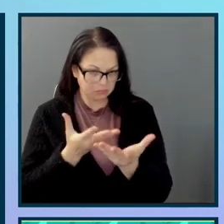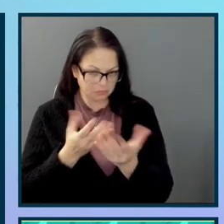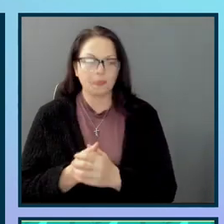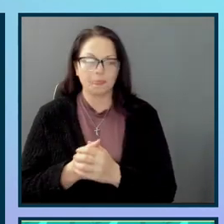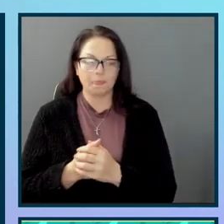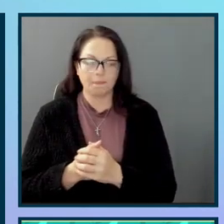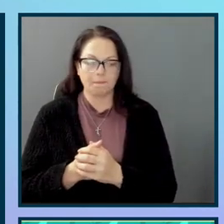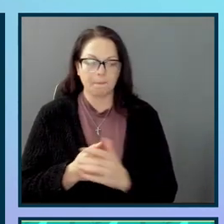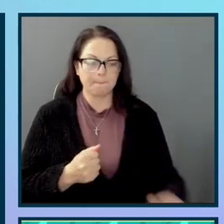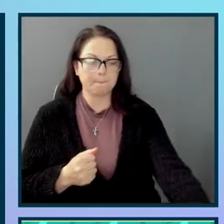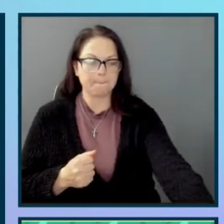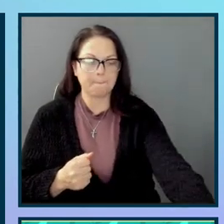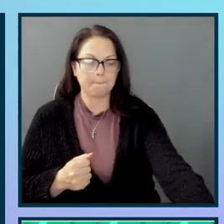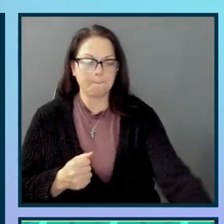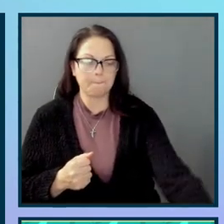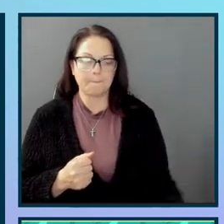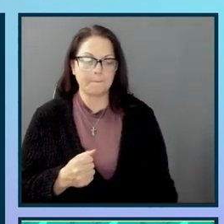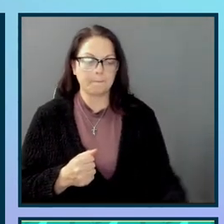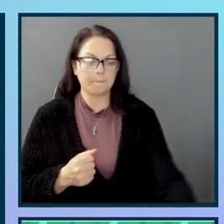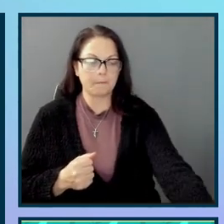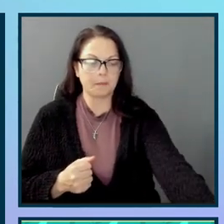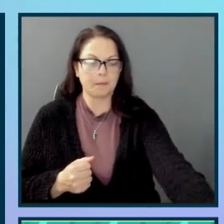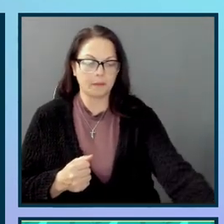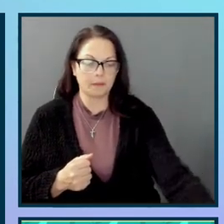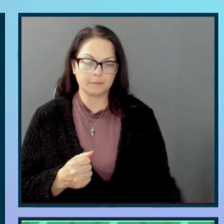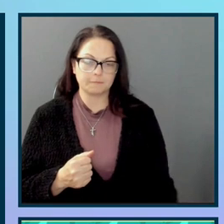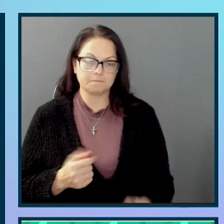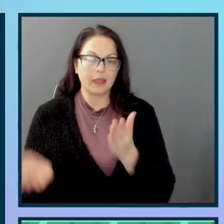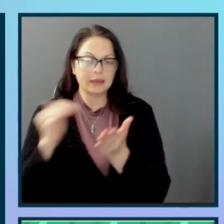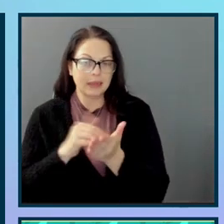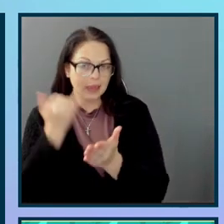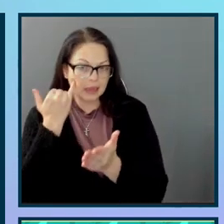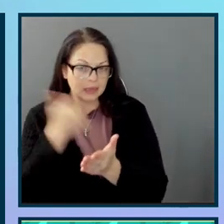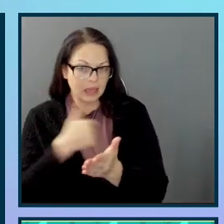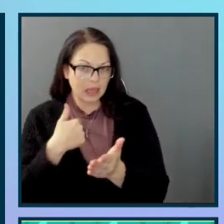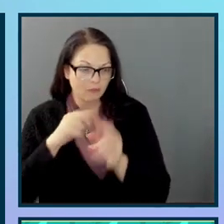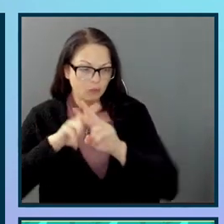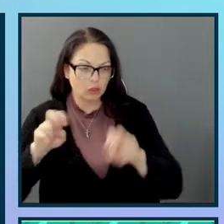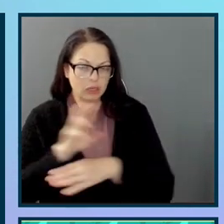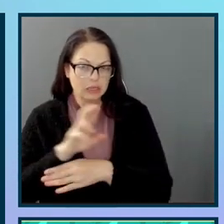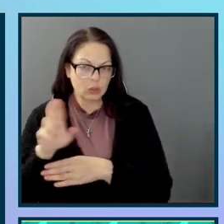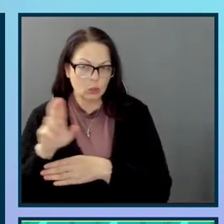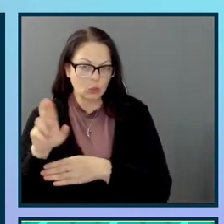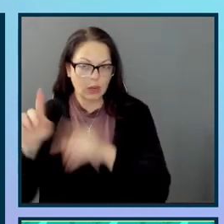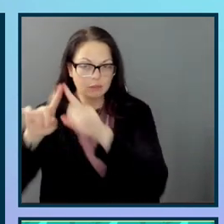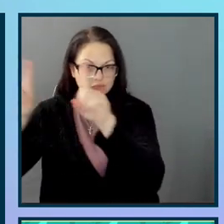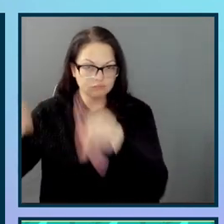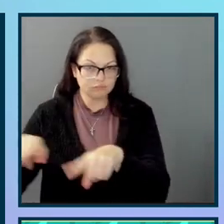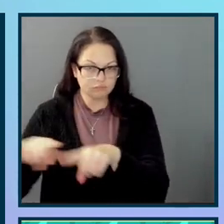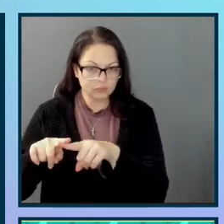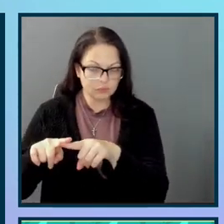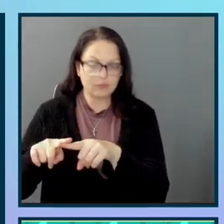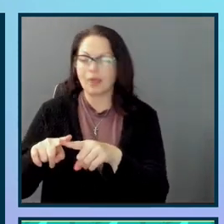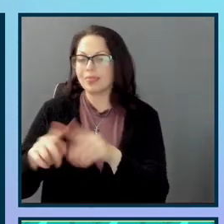think that's like clear enough. And again, if we look in the right-hand panel, we can see that ARIA label is added as an